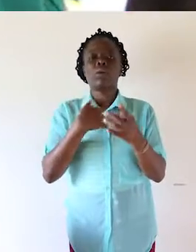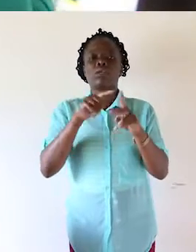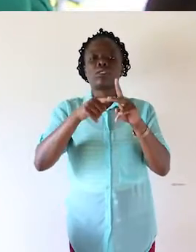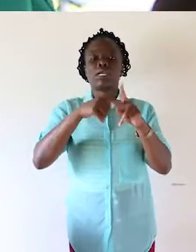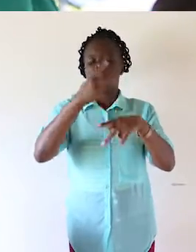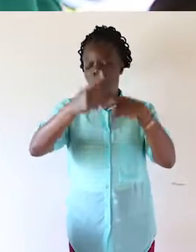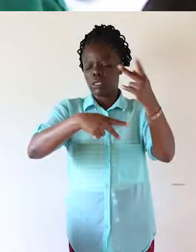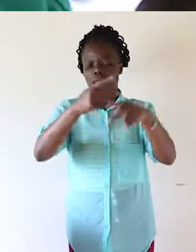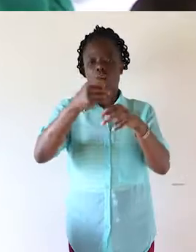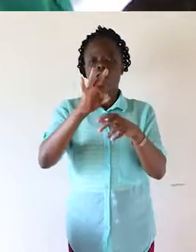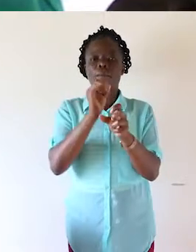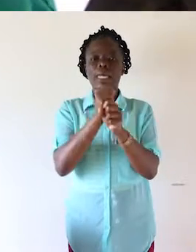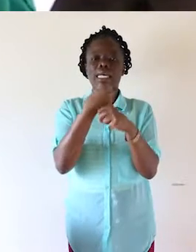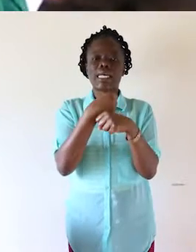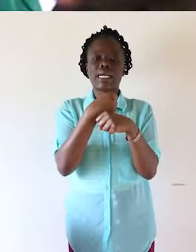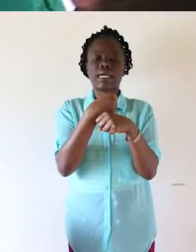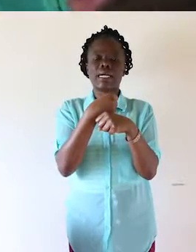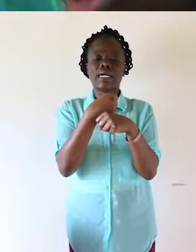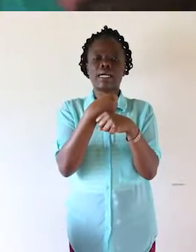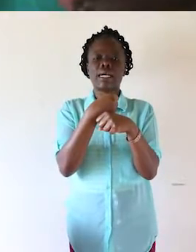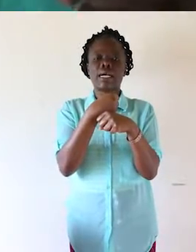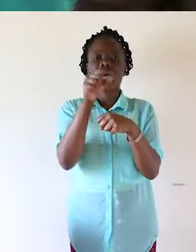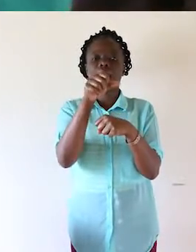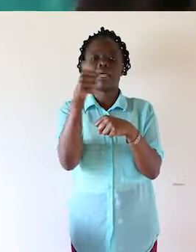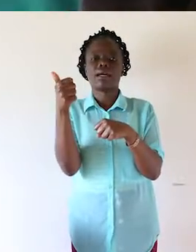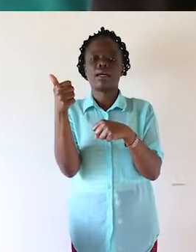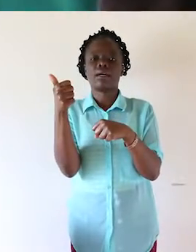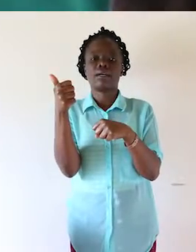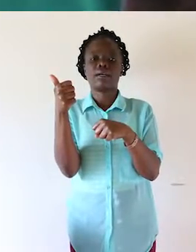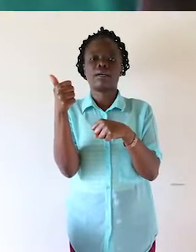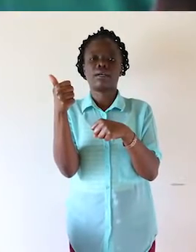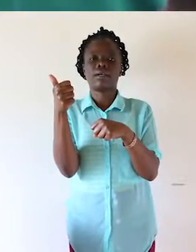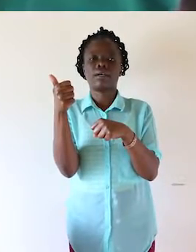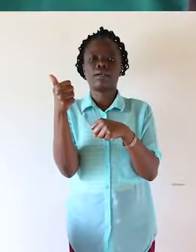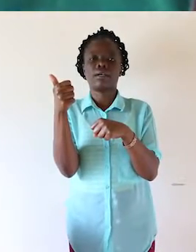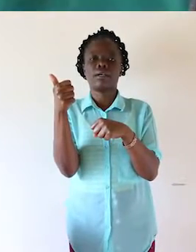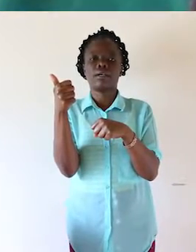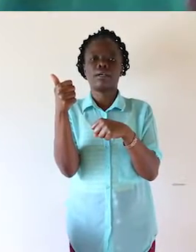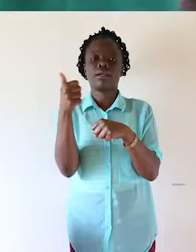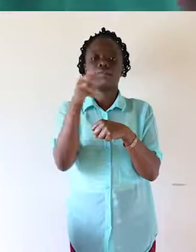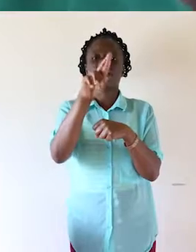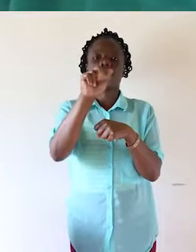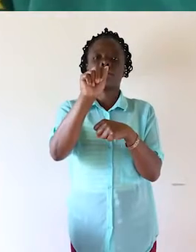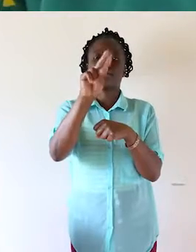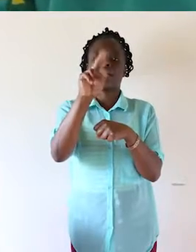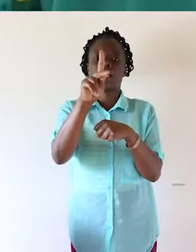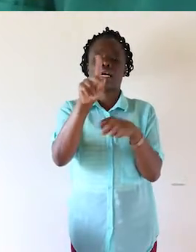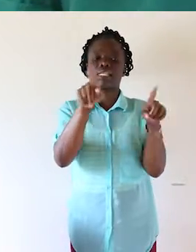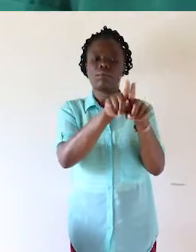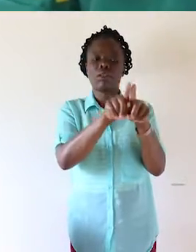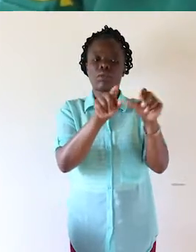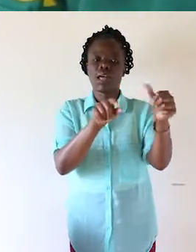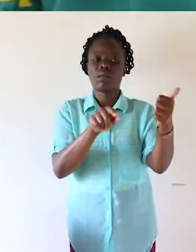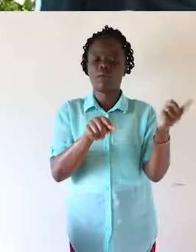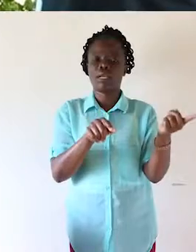the procedure of making another one, making another rack similar to that